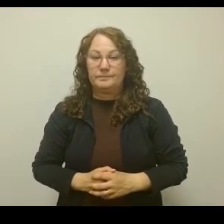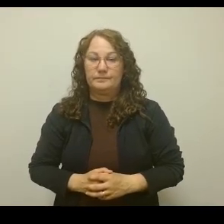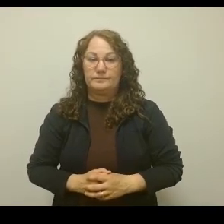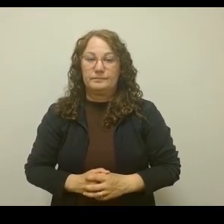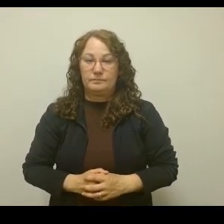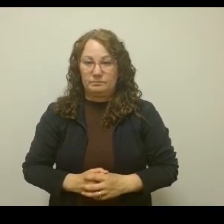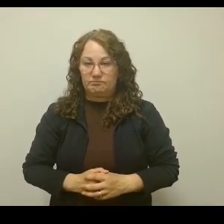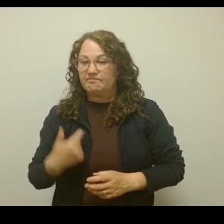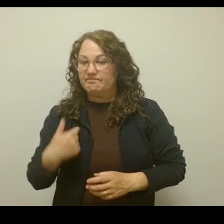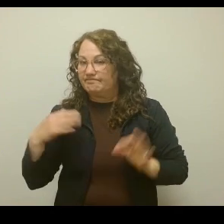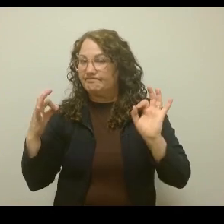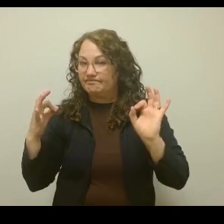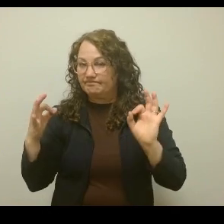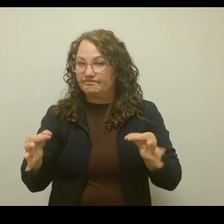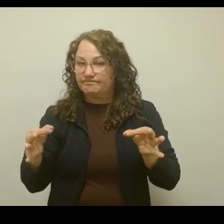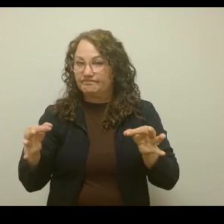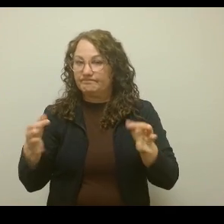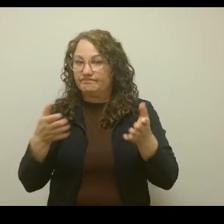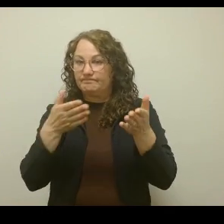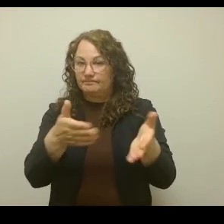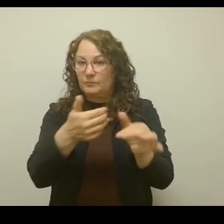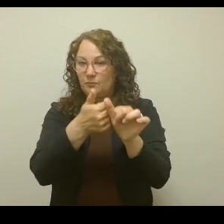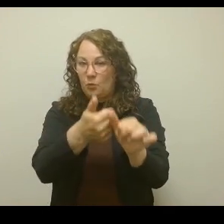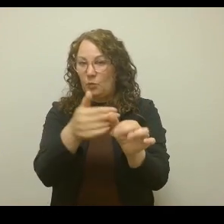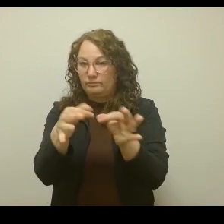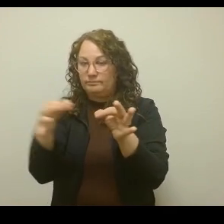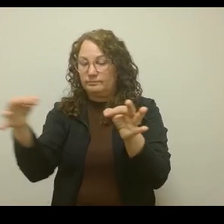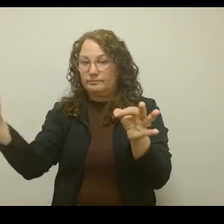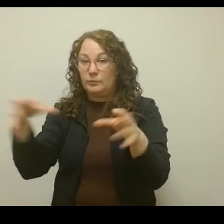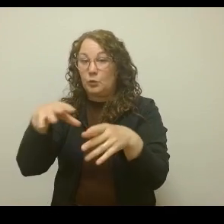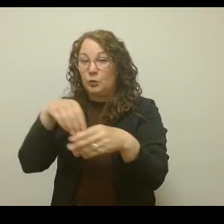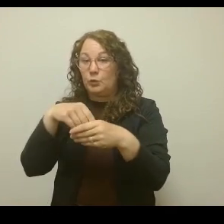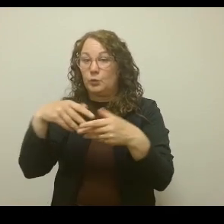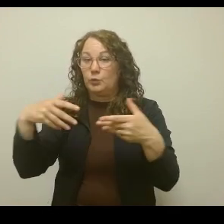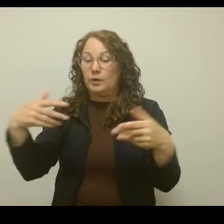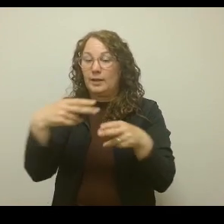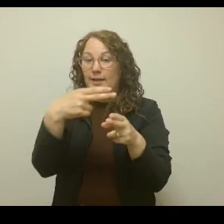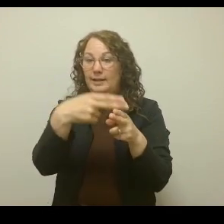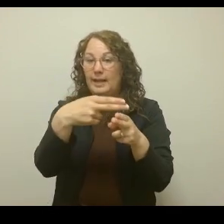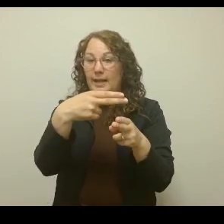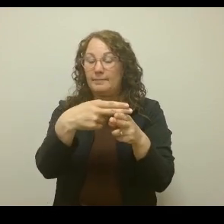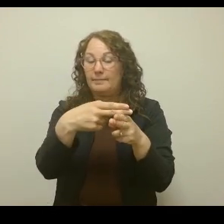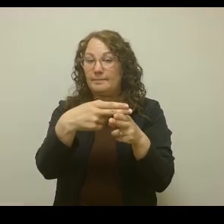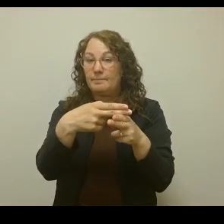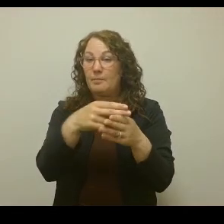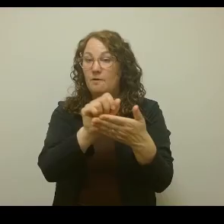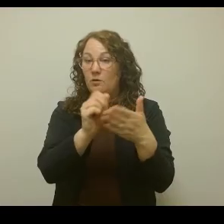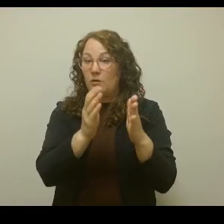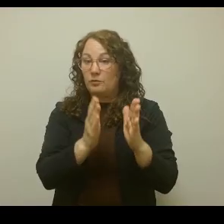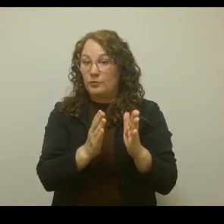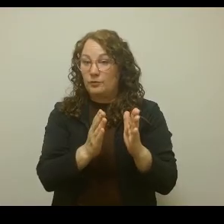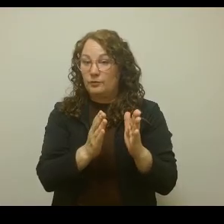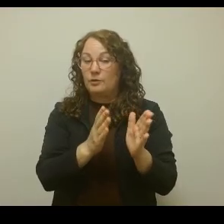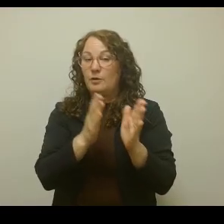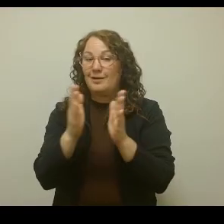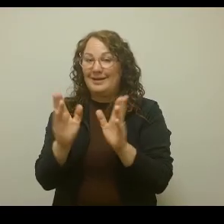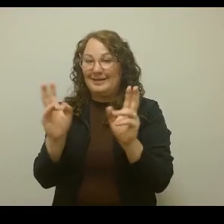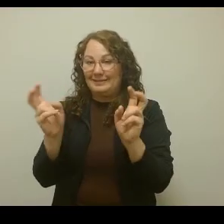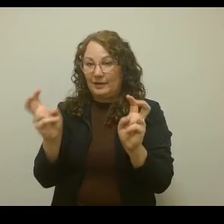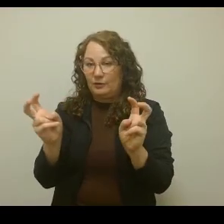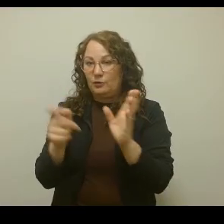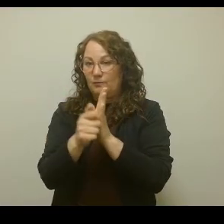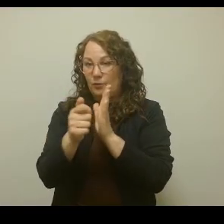So I've decided to write it in this way and include the name of the author and the title of the